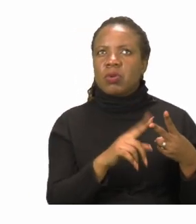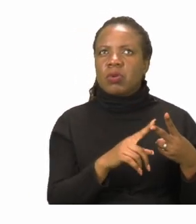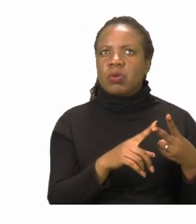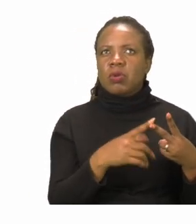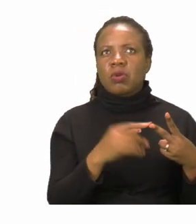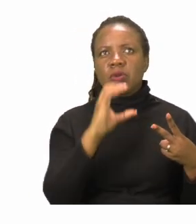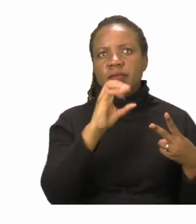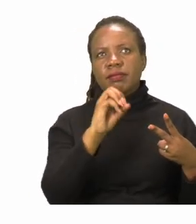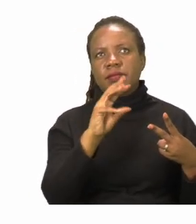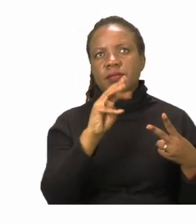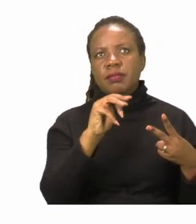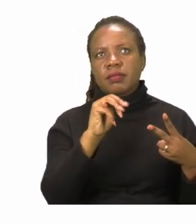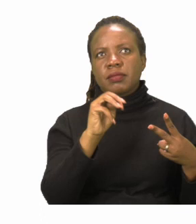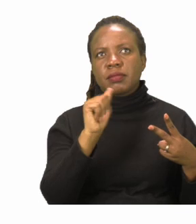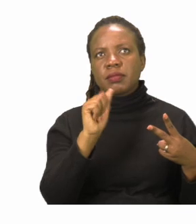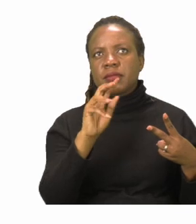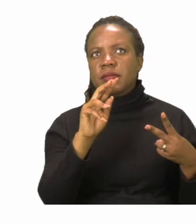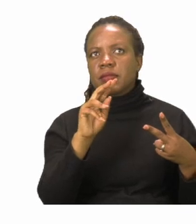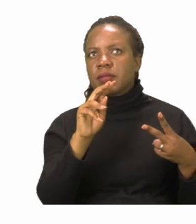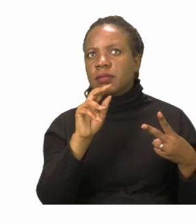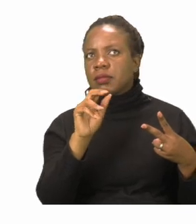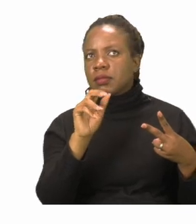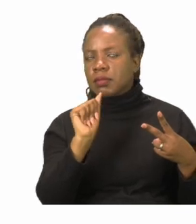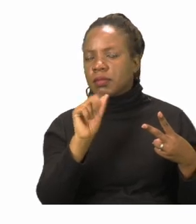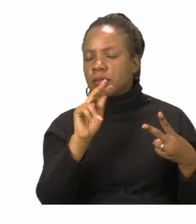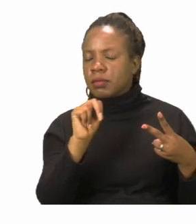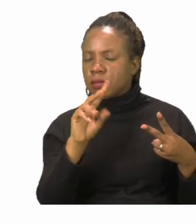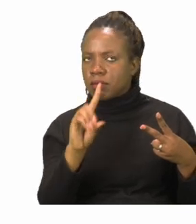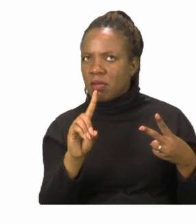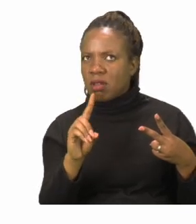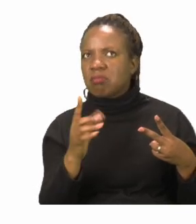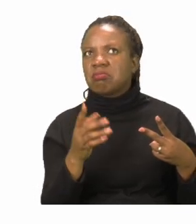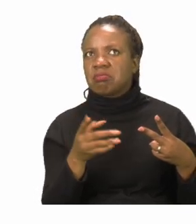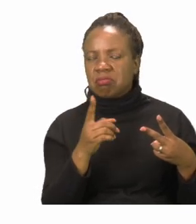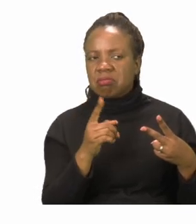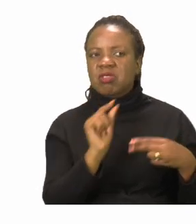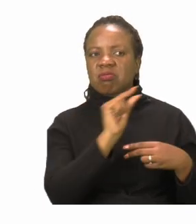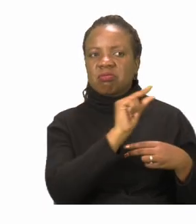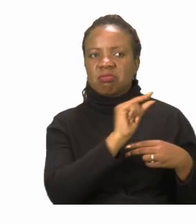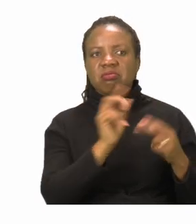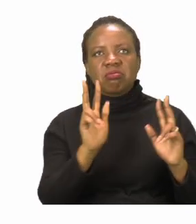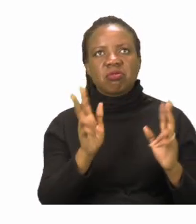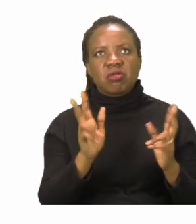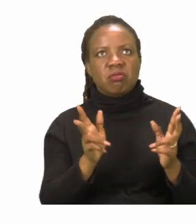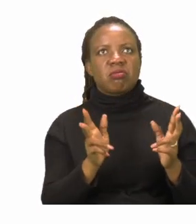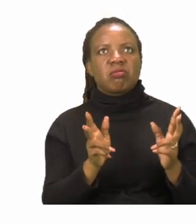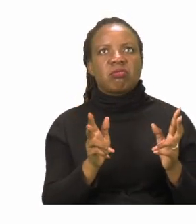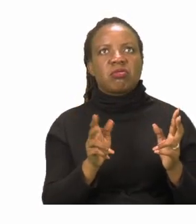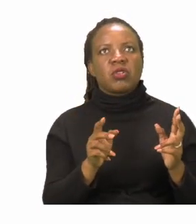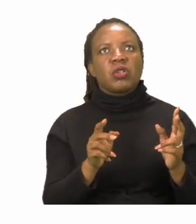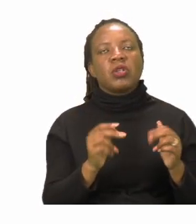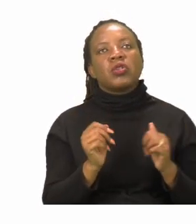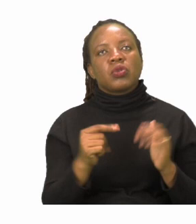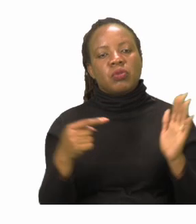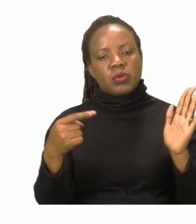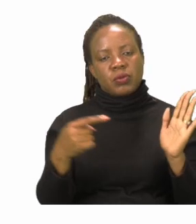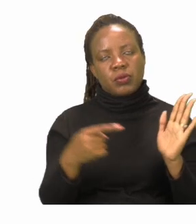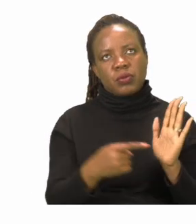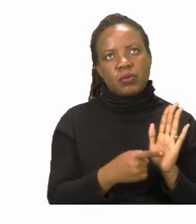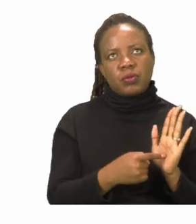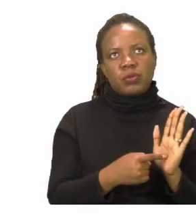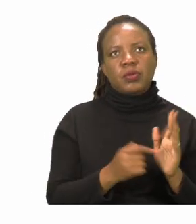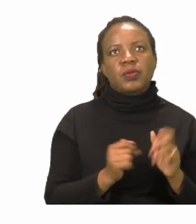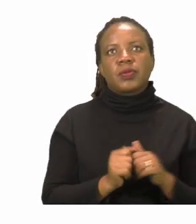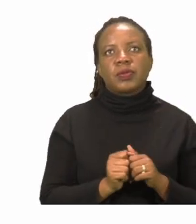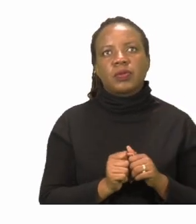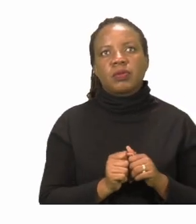statement sentence. Well done. So, go ahead and put a full stop. The rest of these you're going